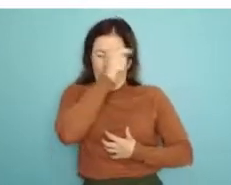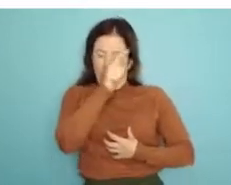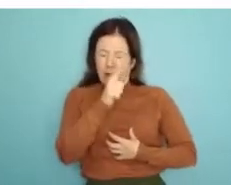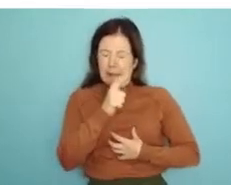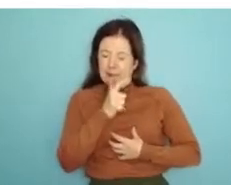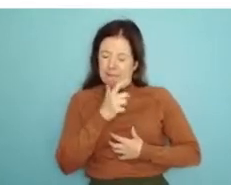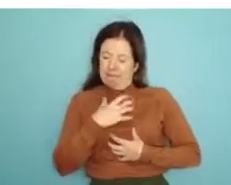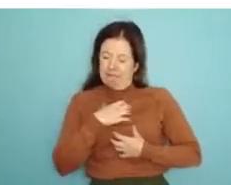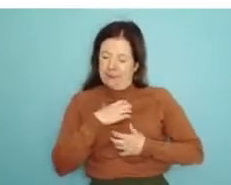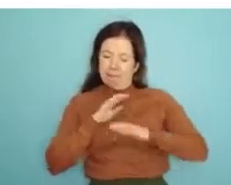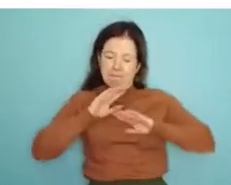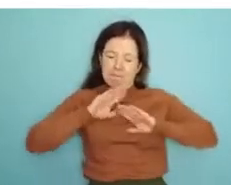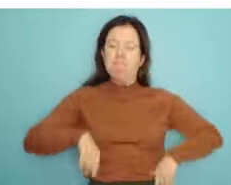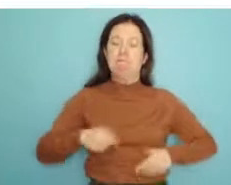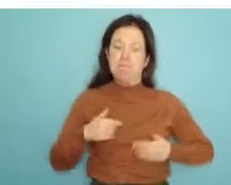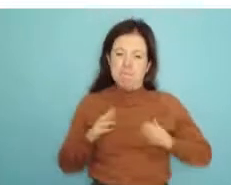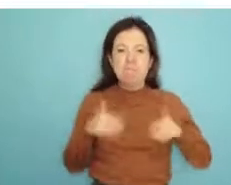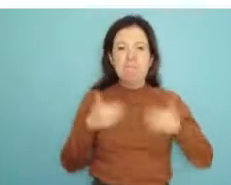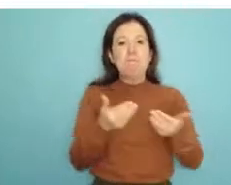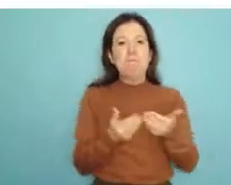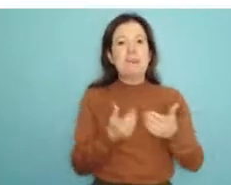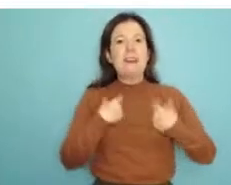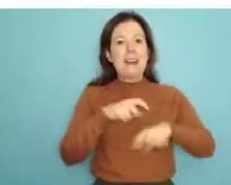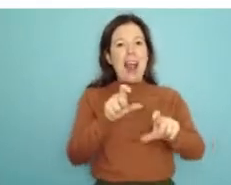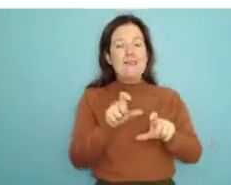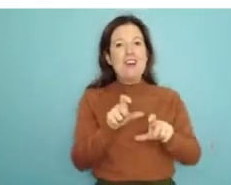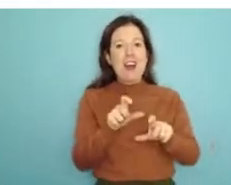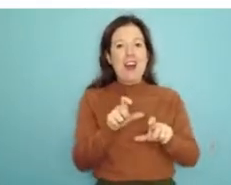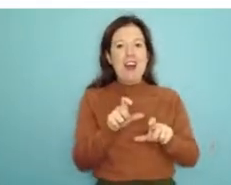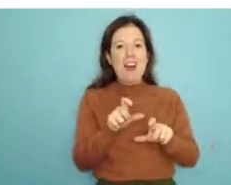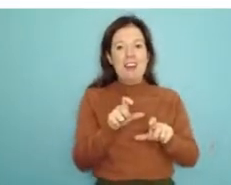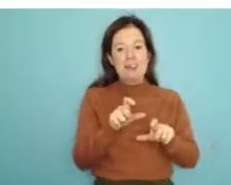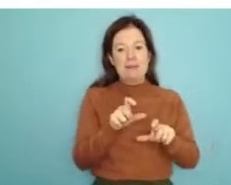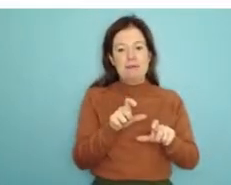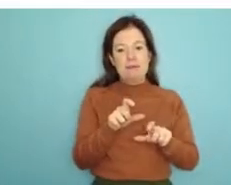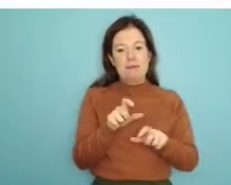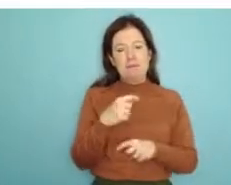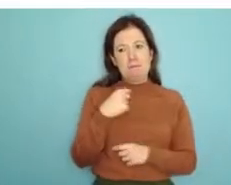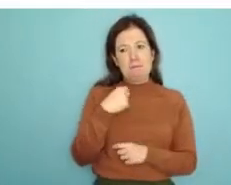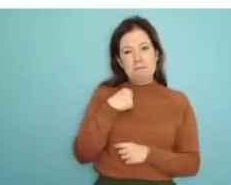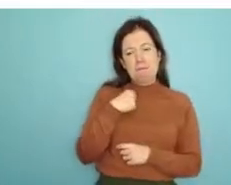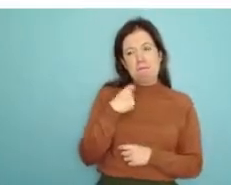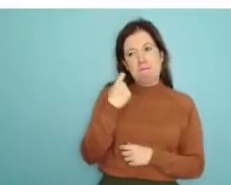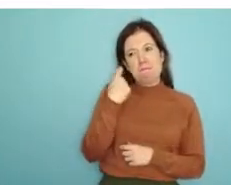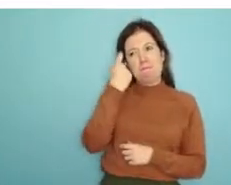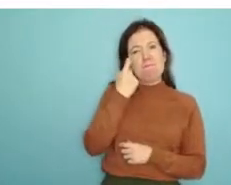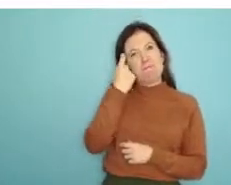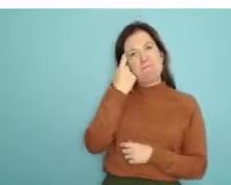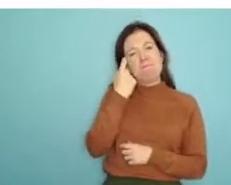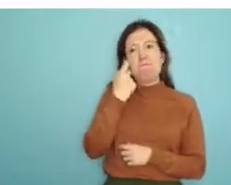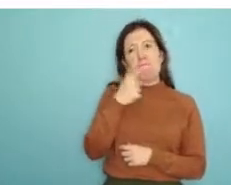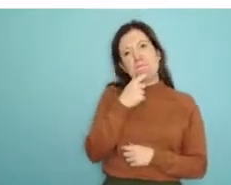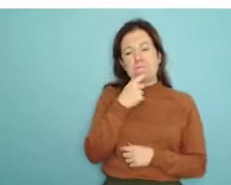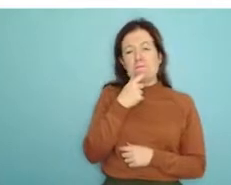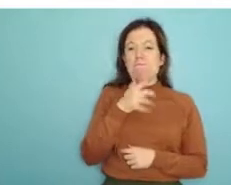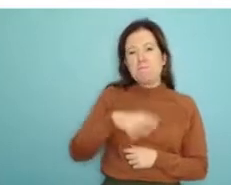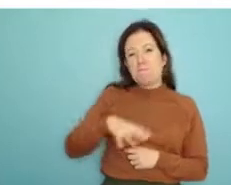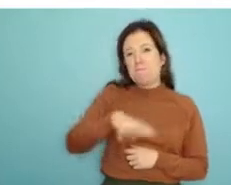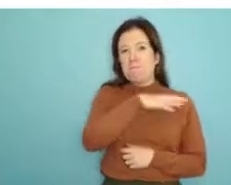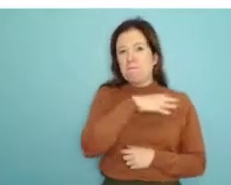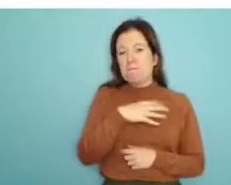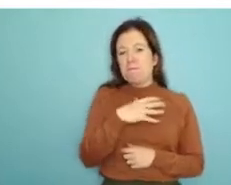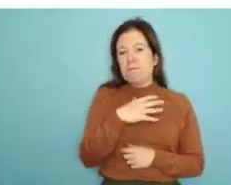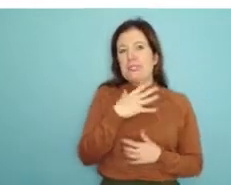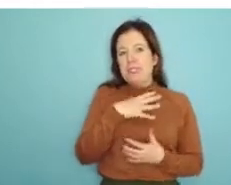Yeah. that challenge, because actually I think that's a big part of it. And I wonder whether there's something for us all about learning how we can